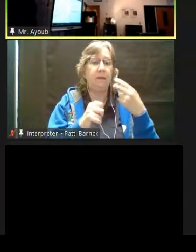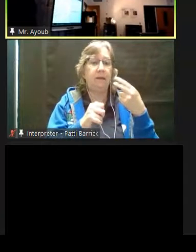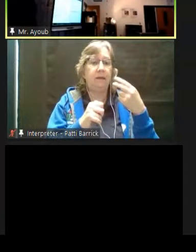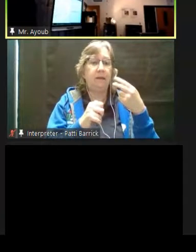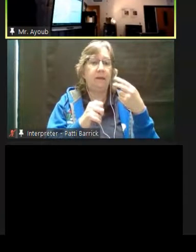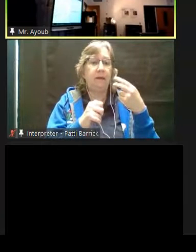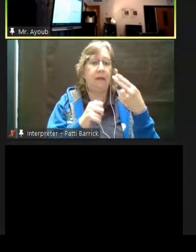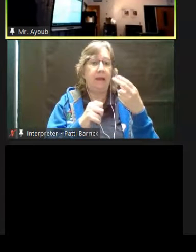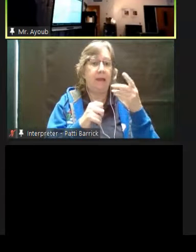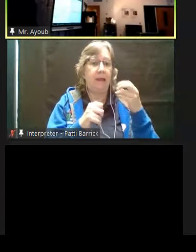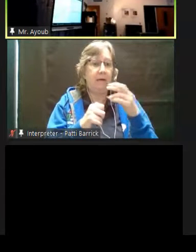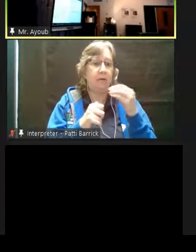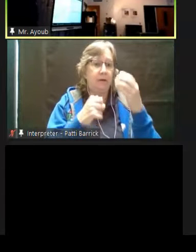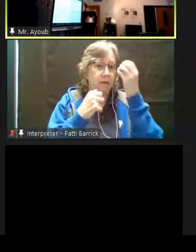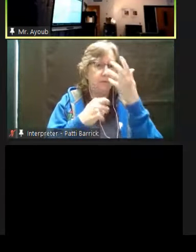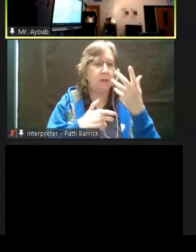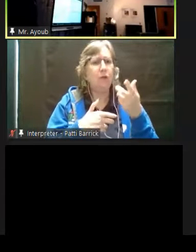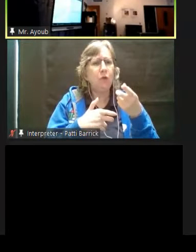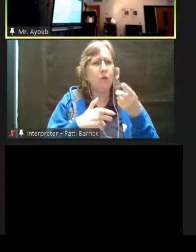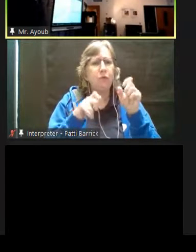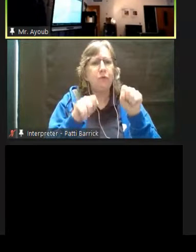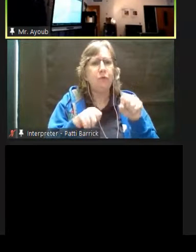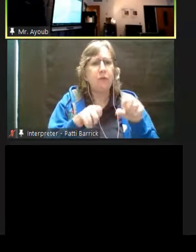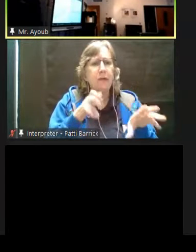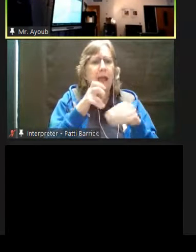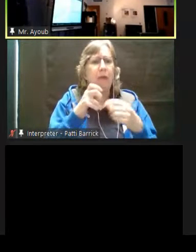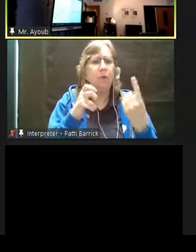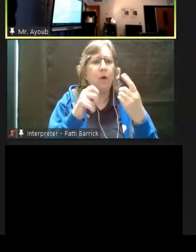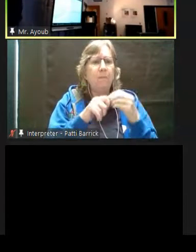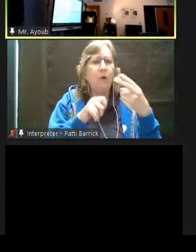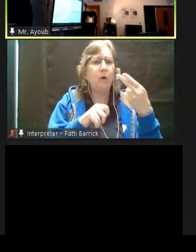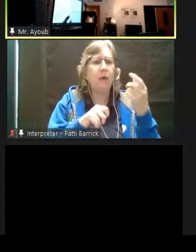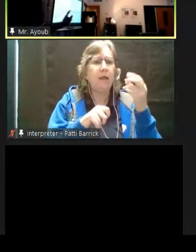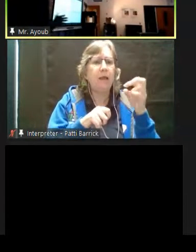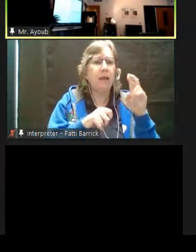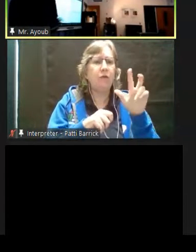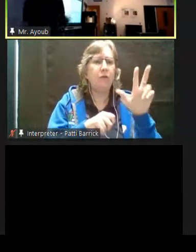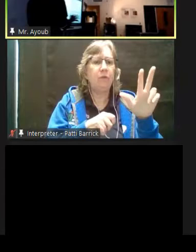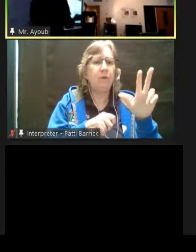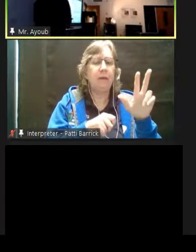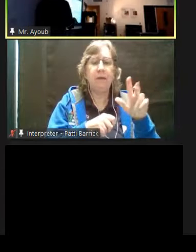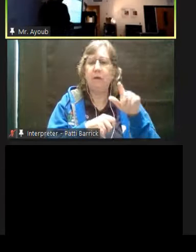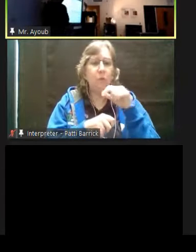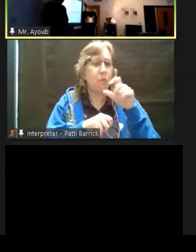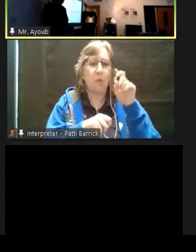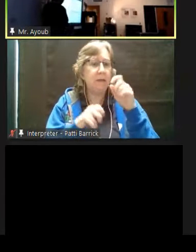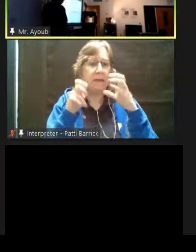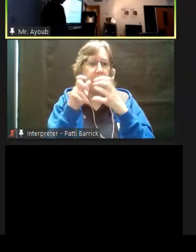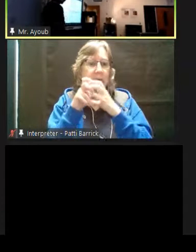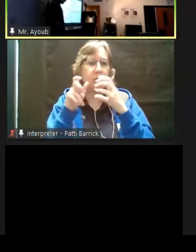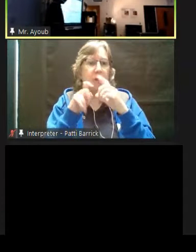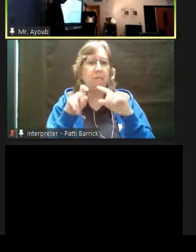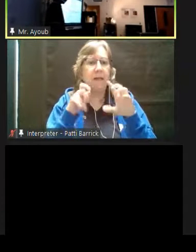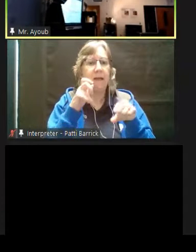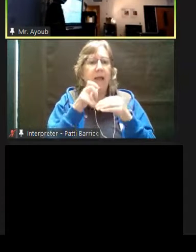don't you guys go ahead and add a header 3. Add another, you don't even need a paragraph. Add another